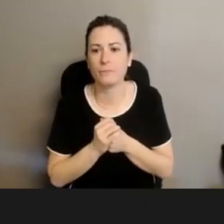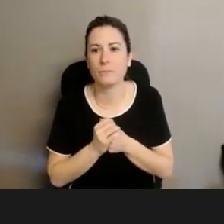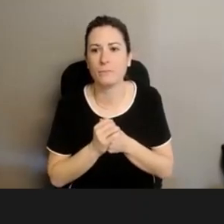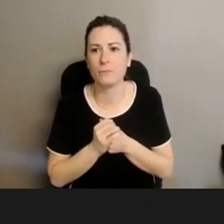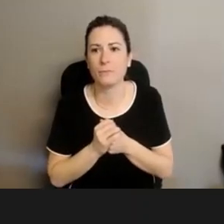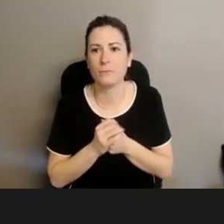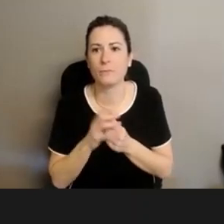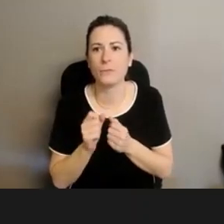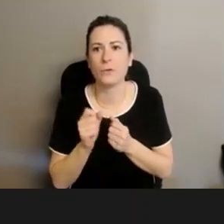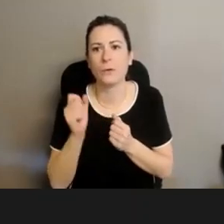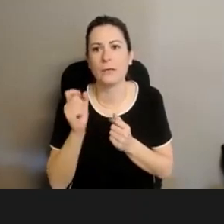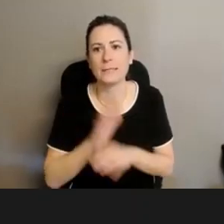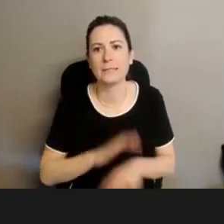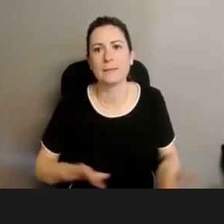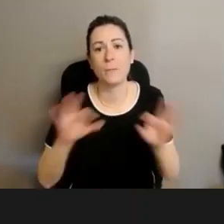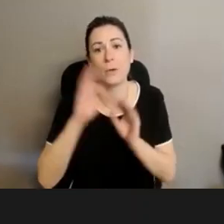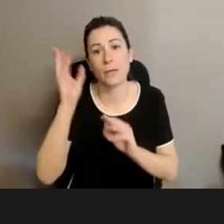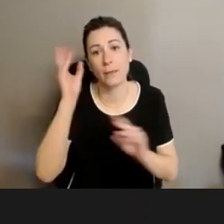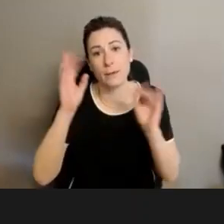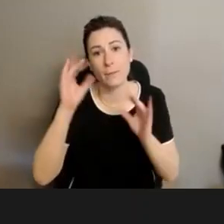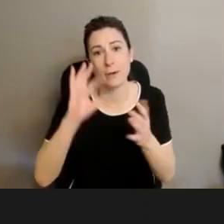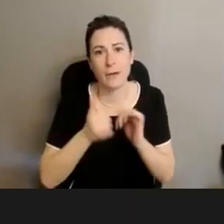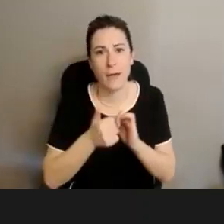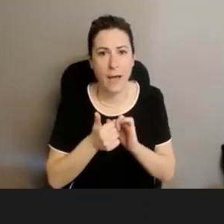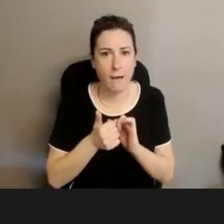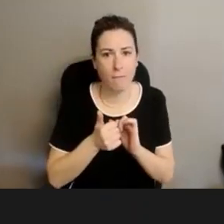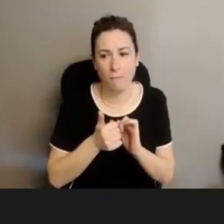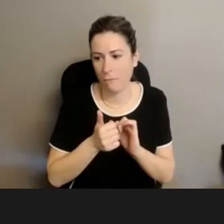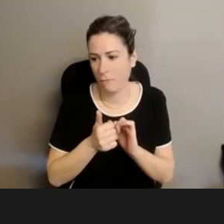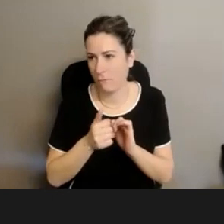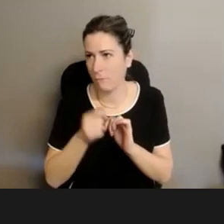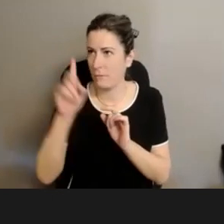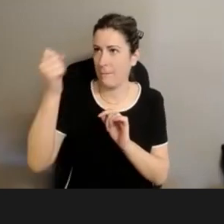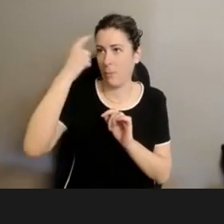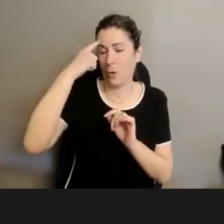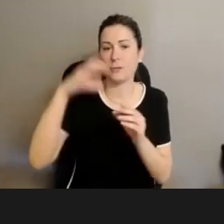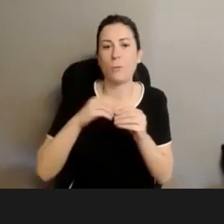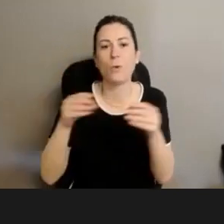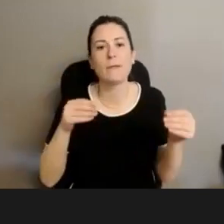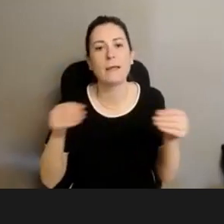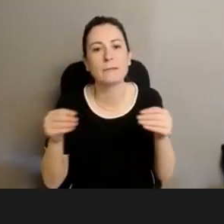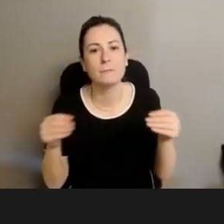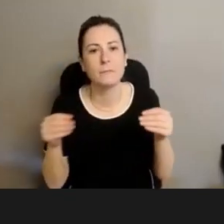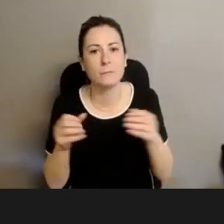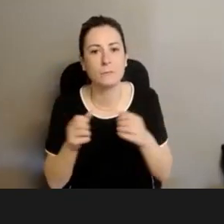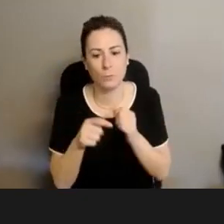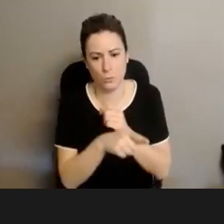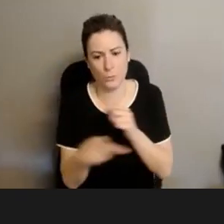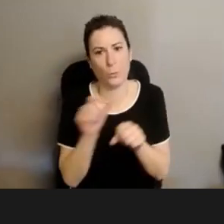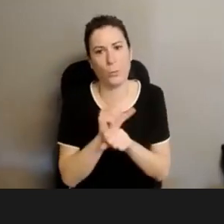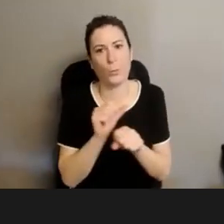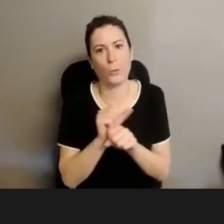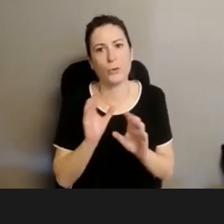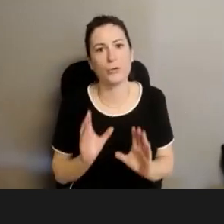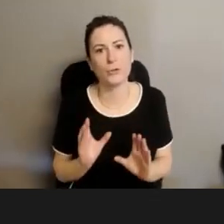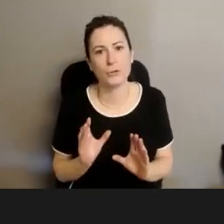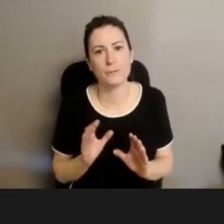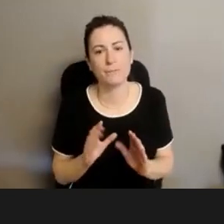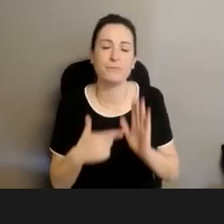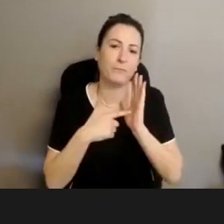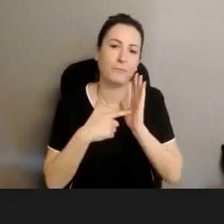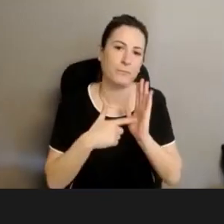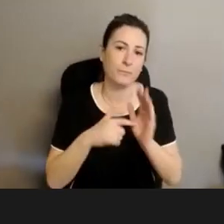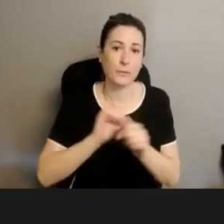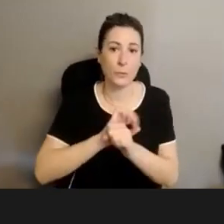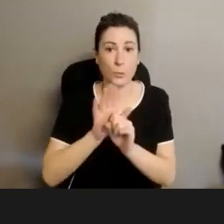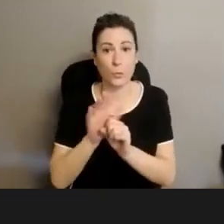to be flexible with their employees. So for example, with COVID-19, we saw how a lot of people were able